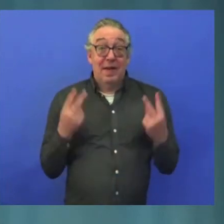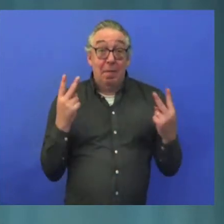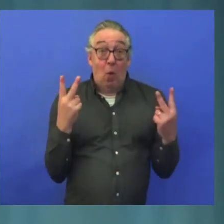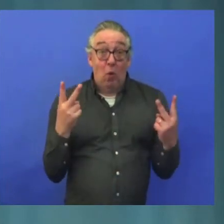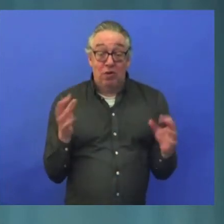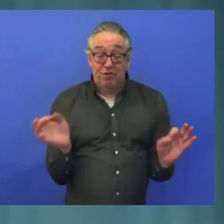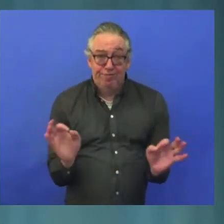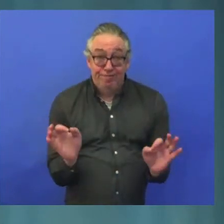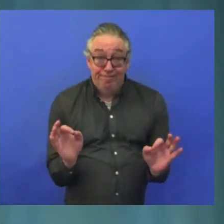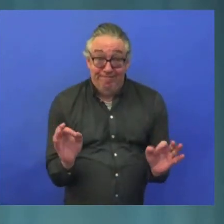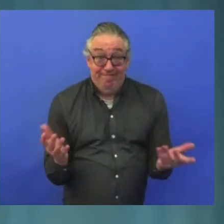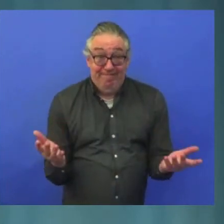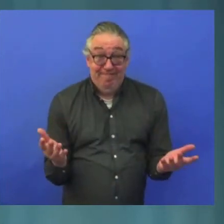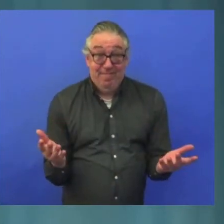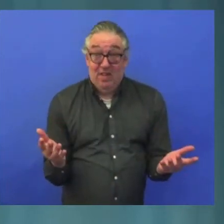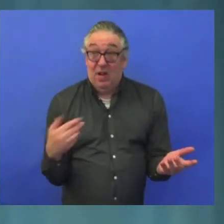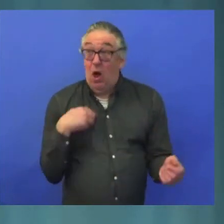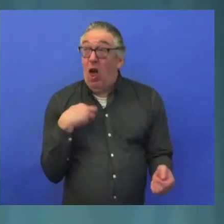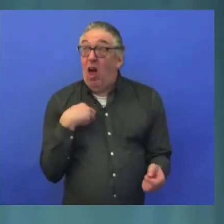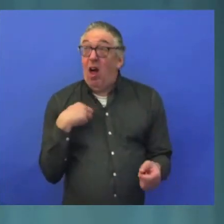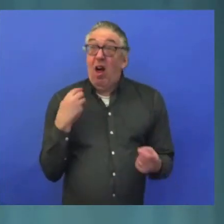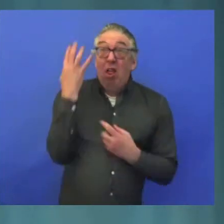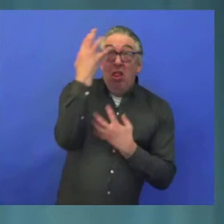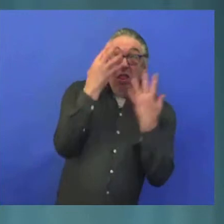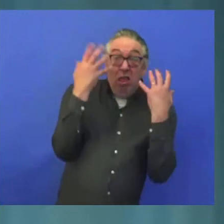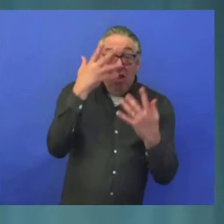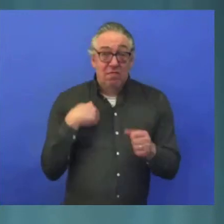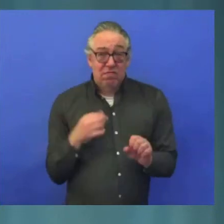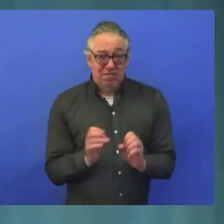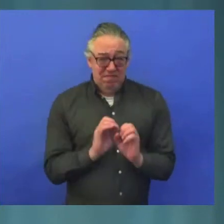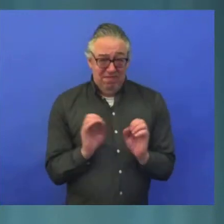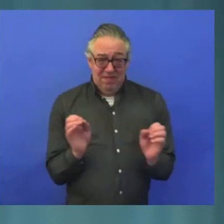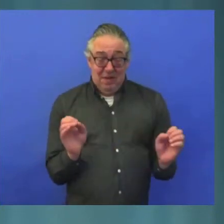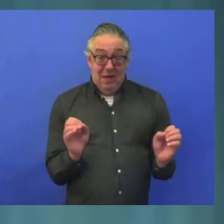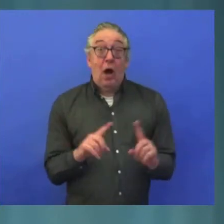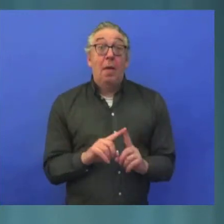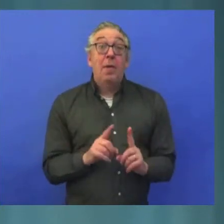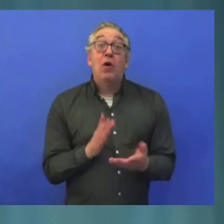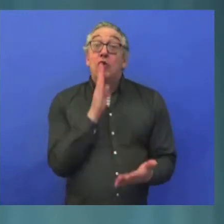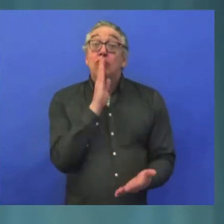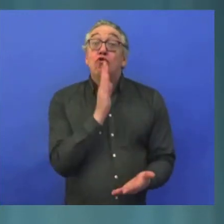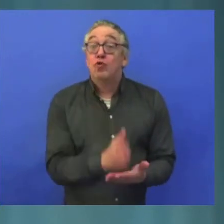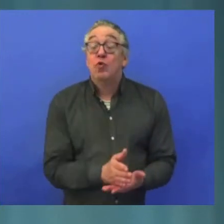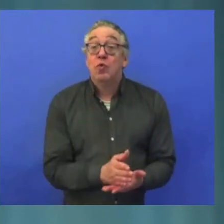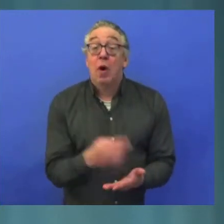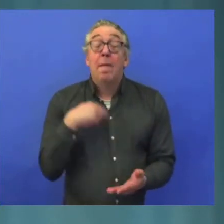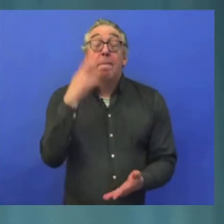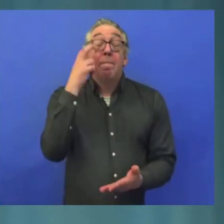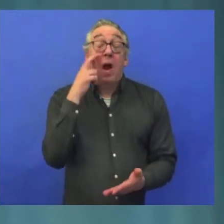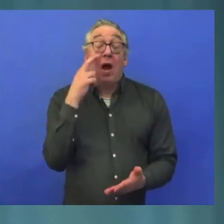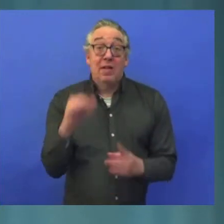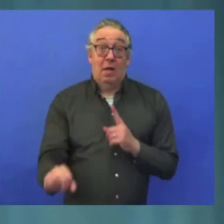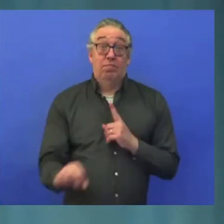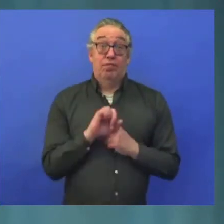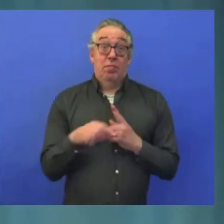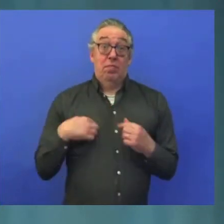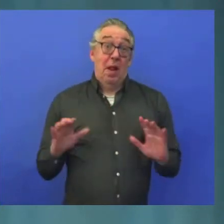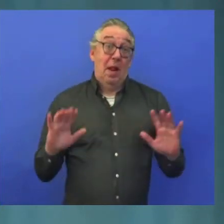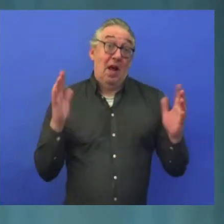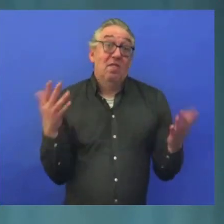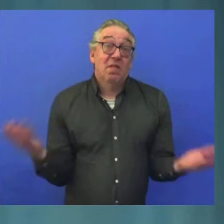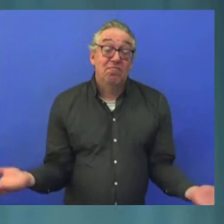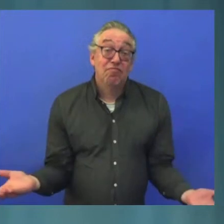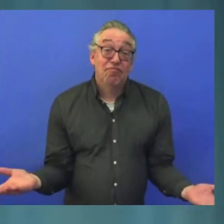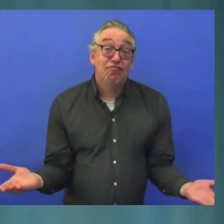care me, but indeed it has a great impact to me and to my life.